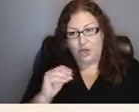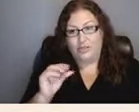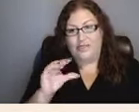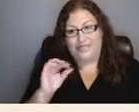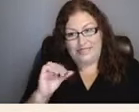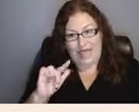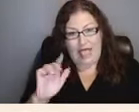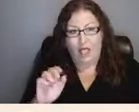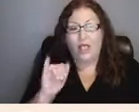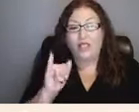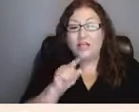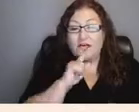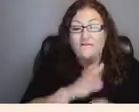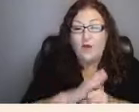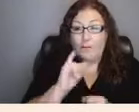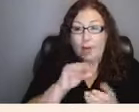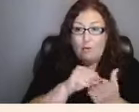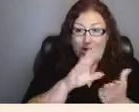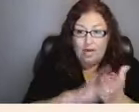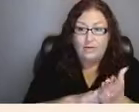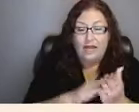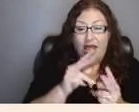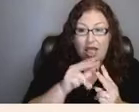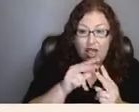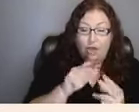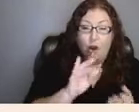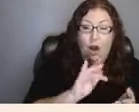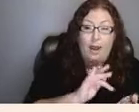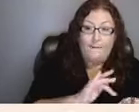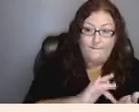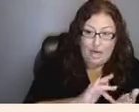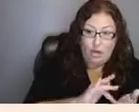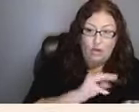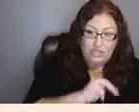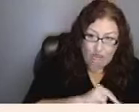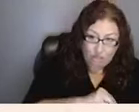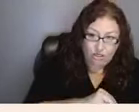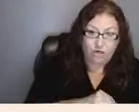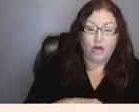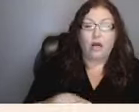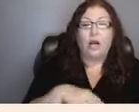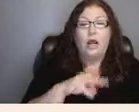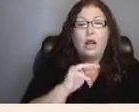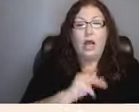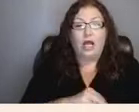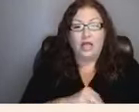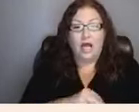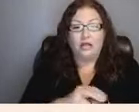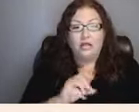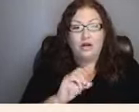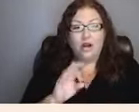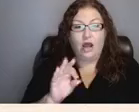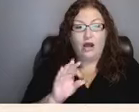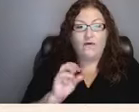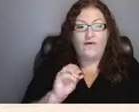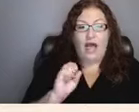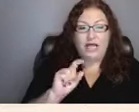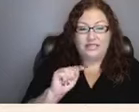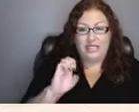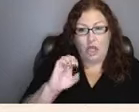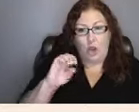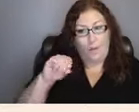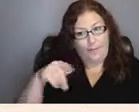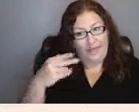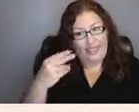written documentation from either a medical doctor, doctor of osteopathy, or medical records that document